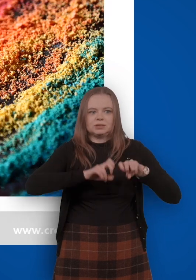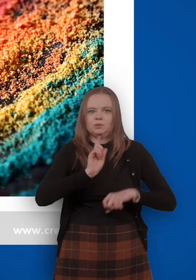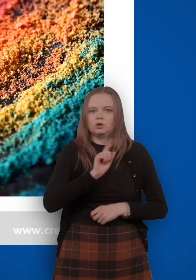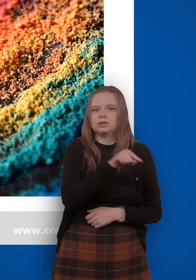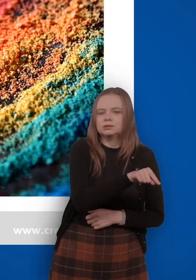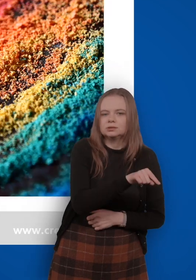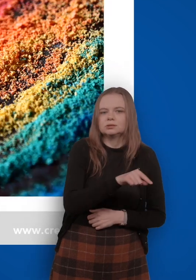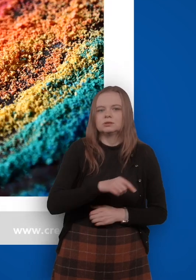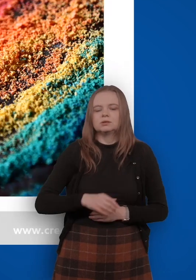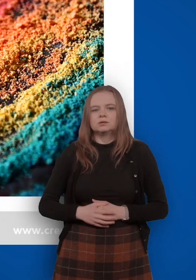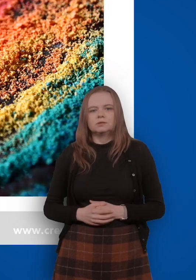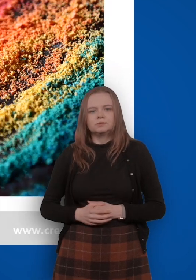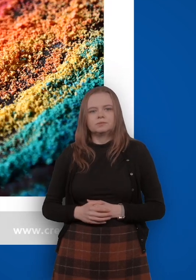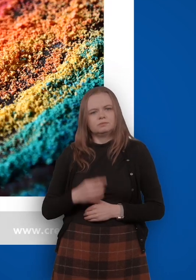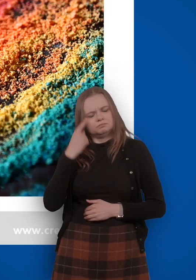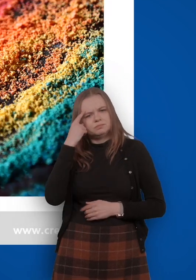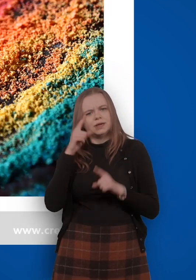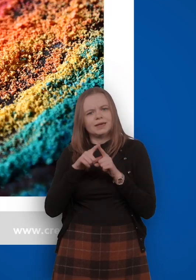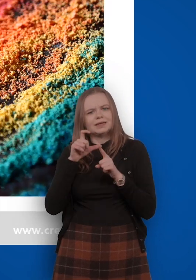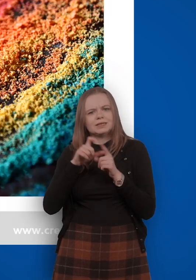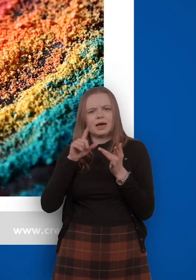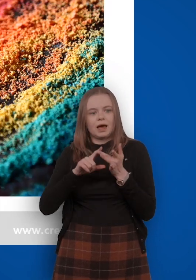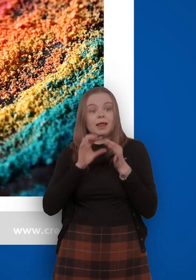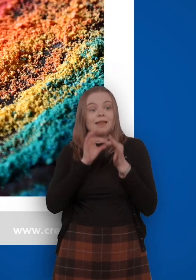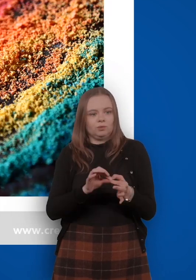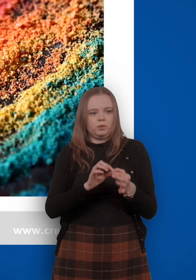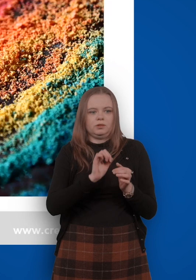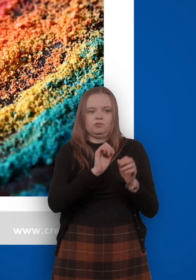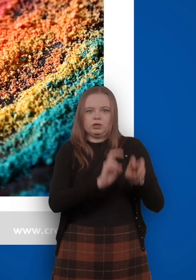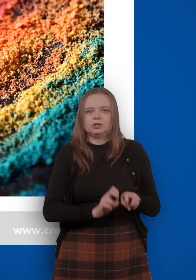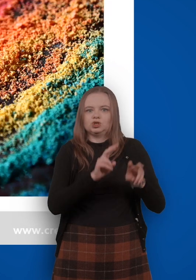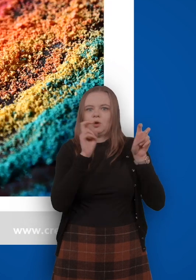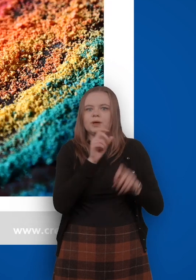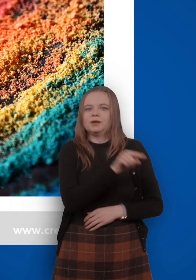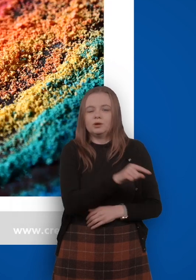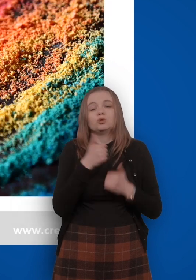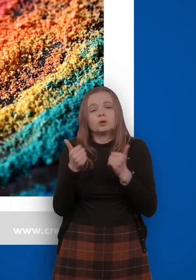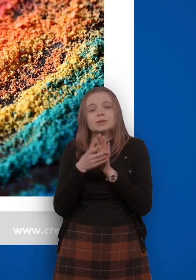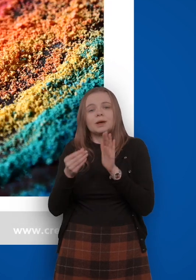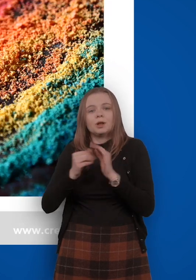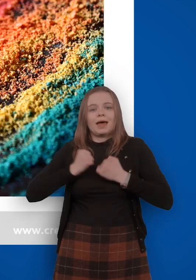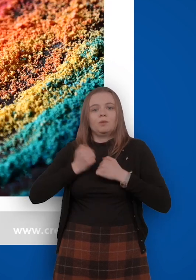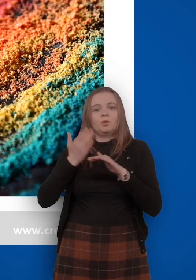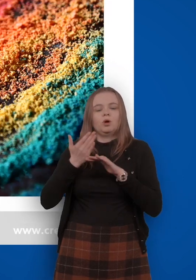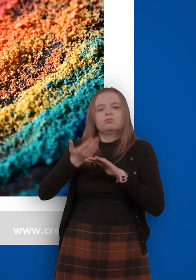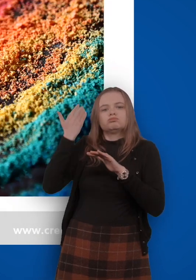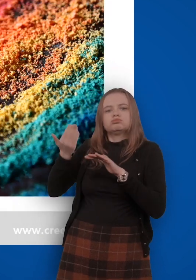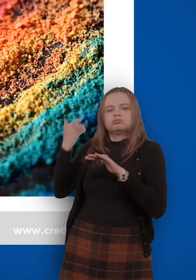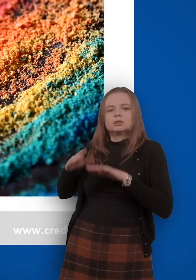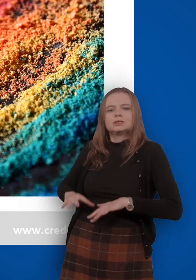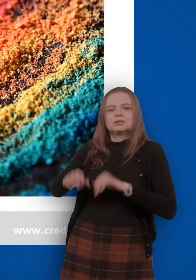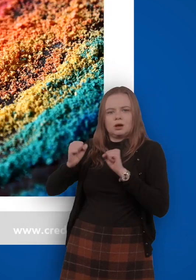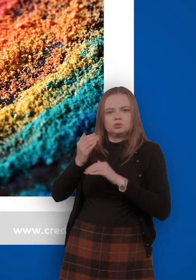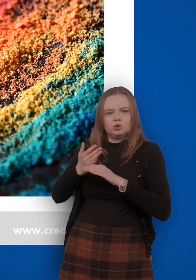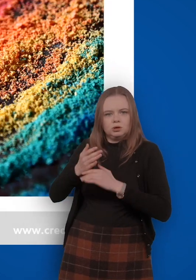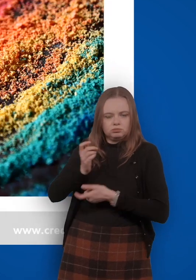about, EDI in relation to whatever it is that we're doing? So a good example of this in our work, when we started working on this, where we're thinking